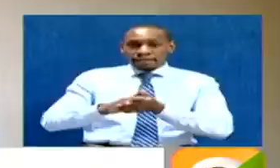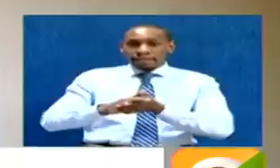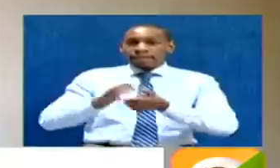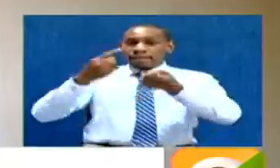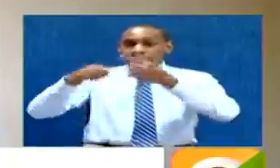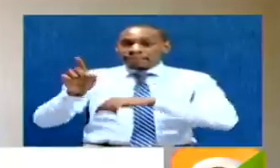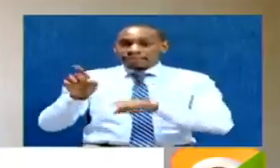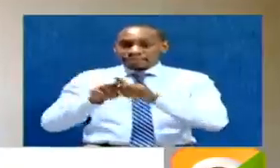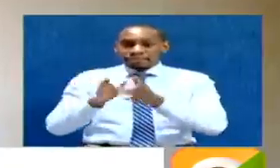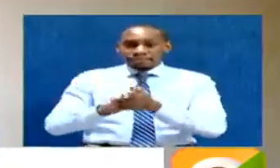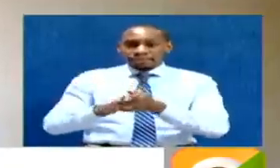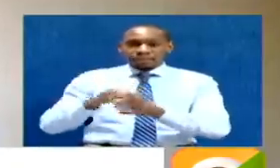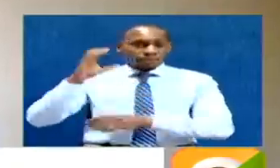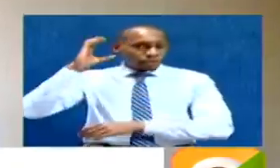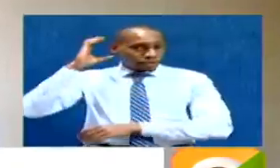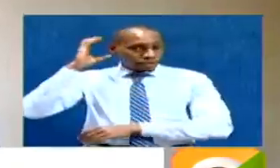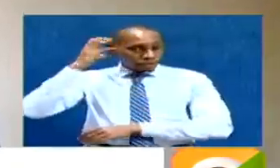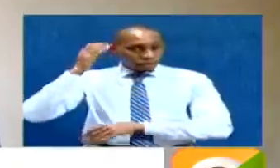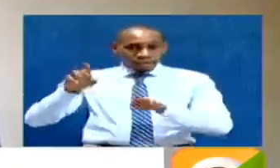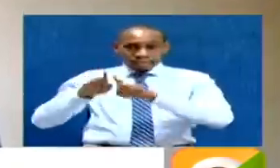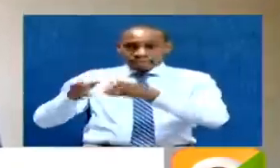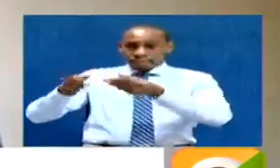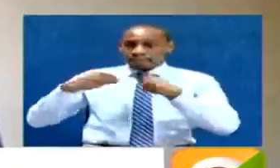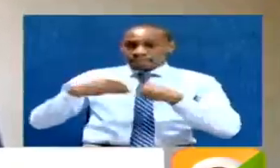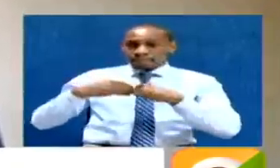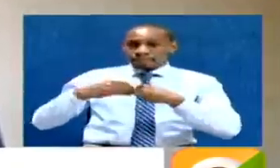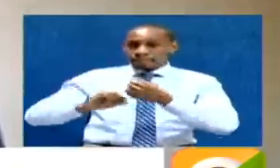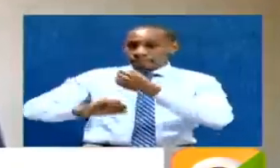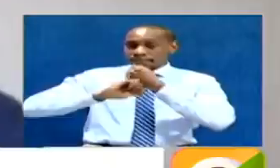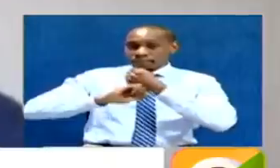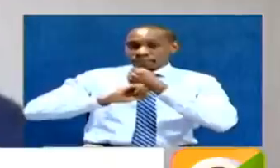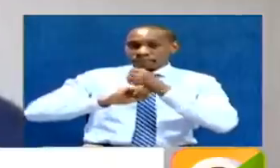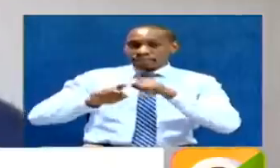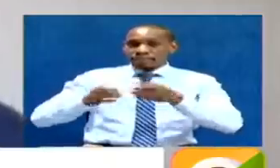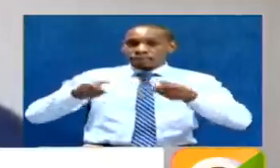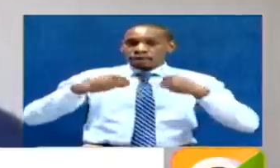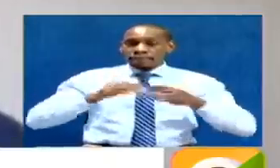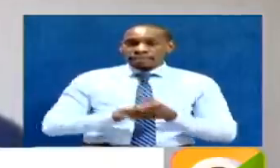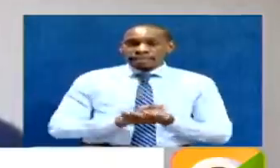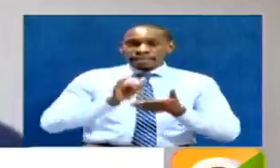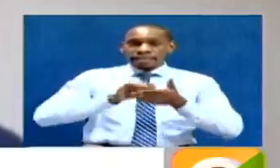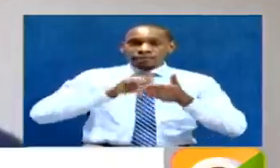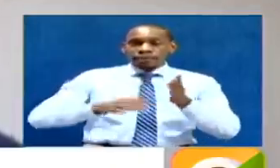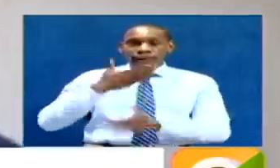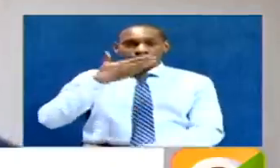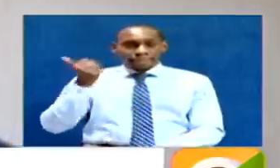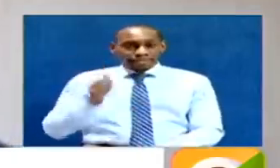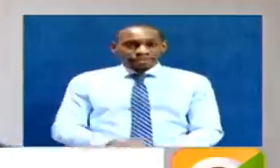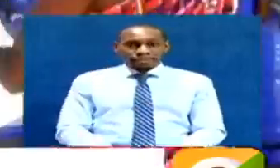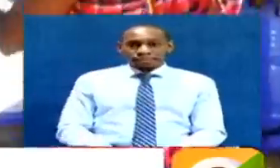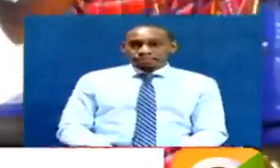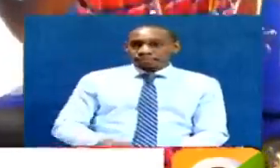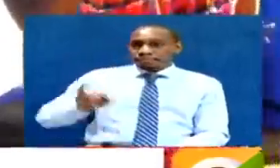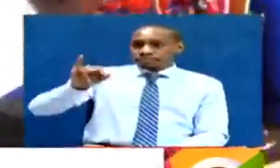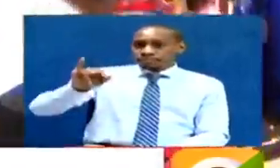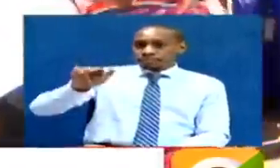same college, they give me a scholarship. And I was actually even awarded that I was the best. So Ian Craig,